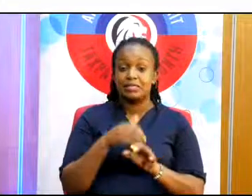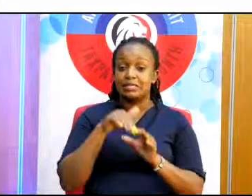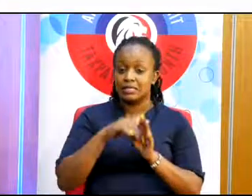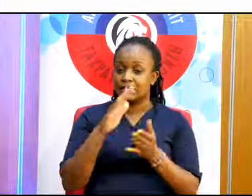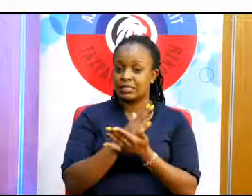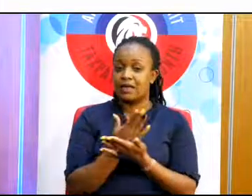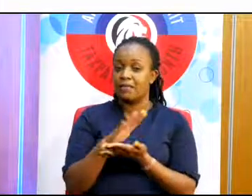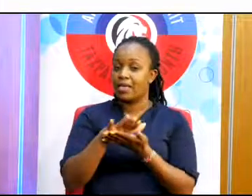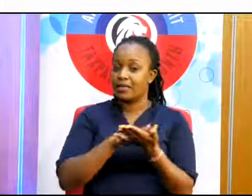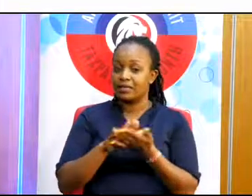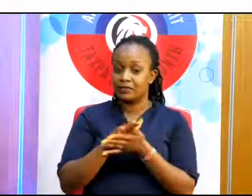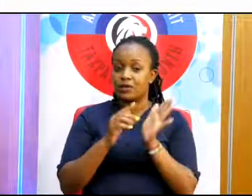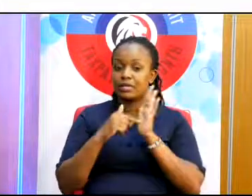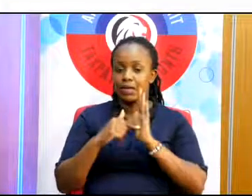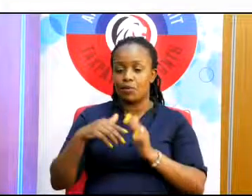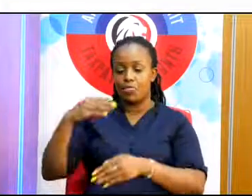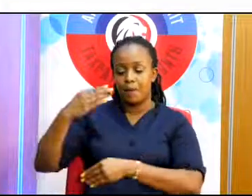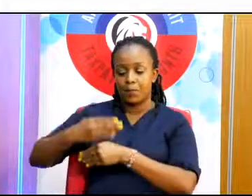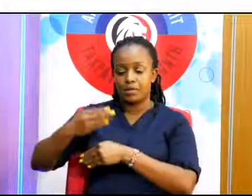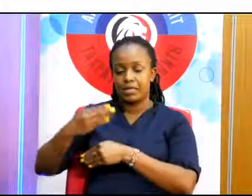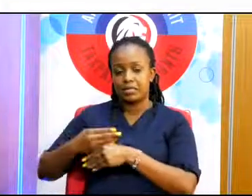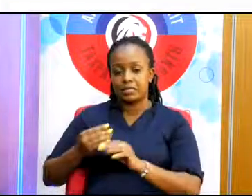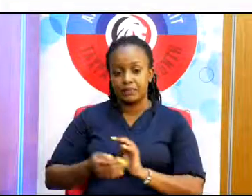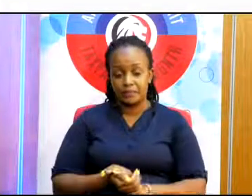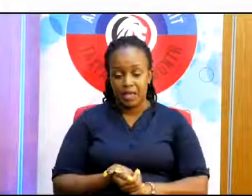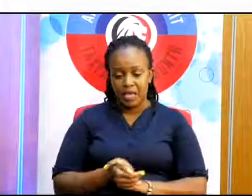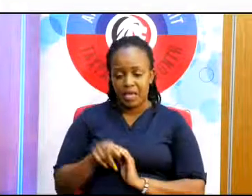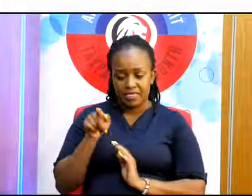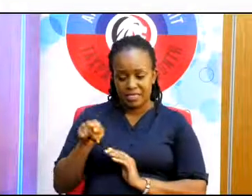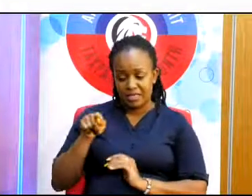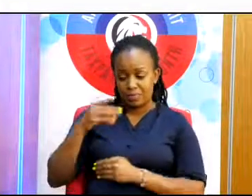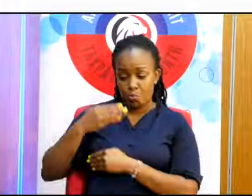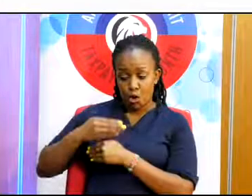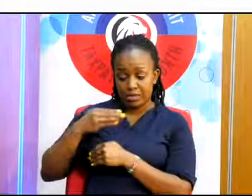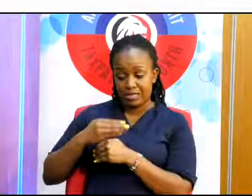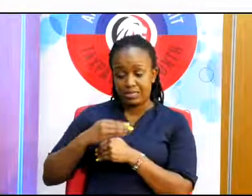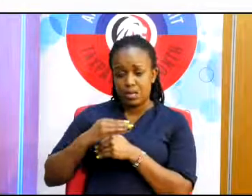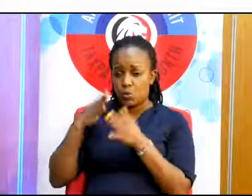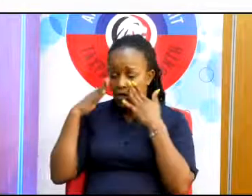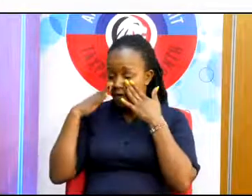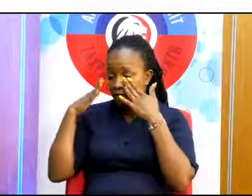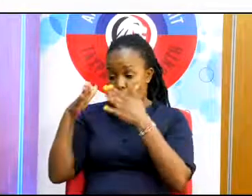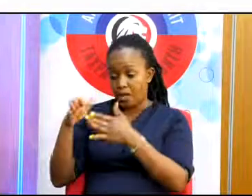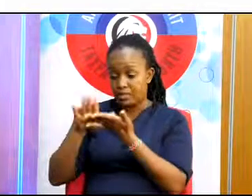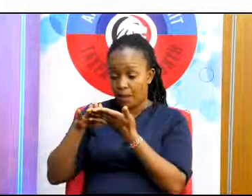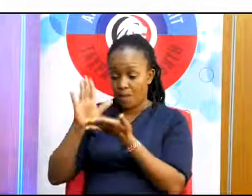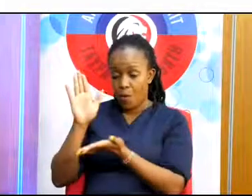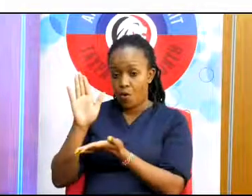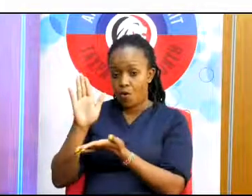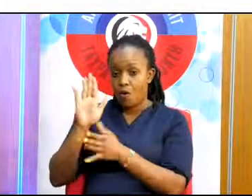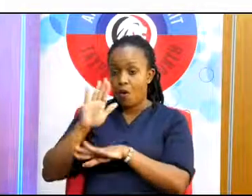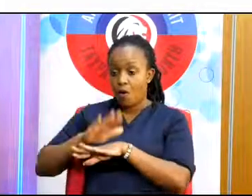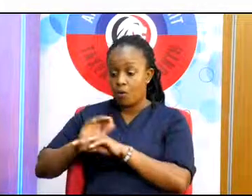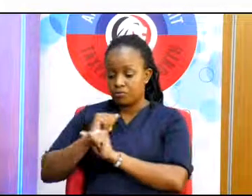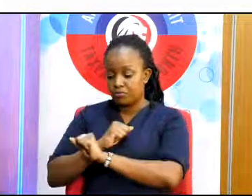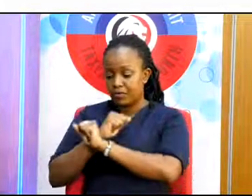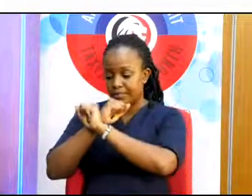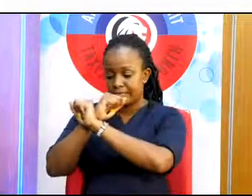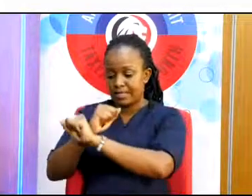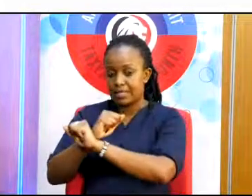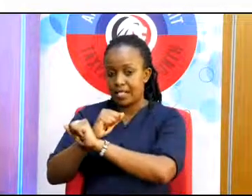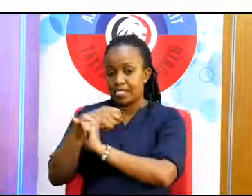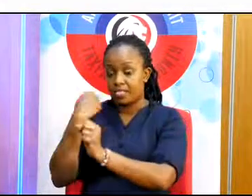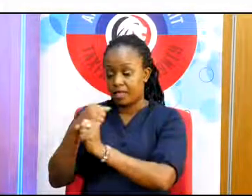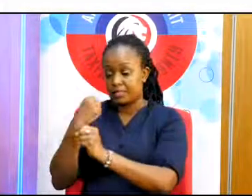borders, completely. And in those particular areas, we focused a lot on protecting our